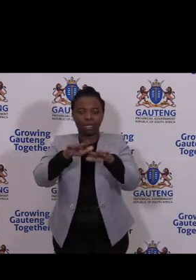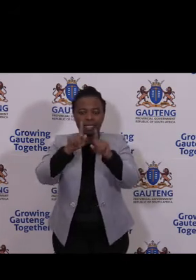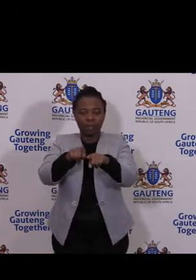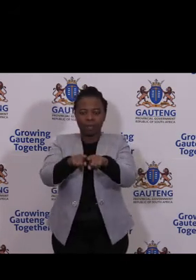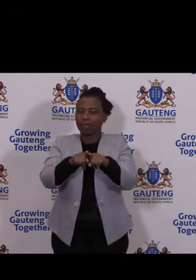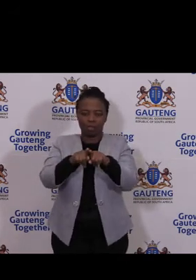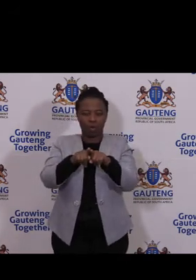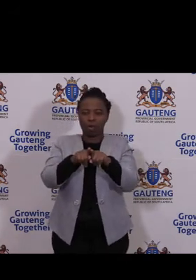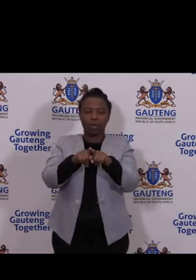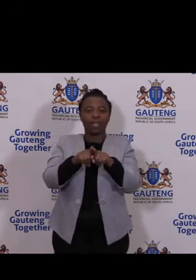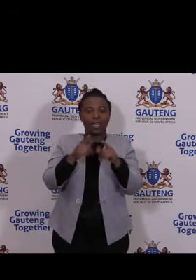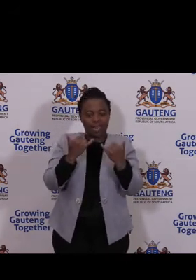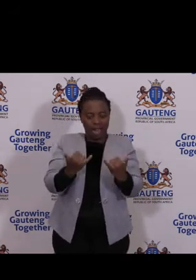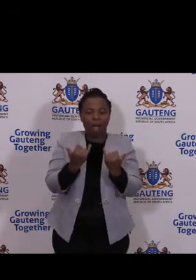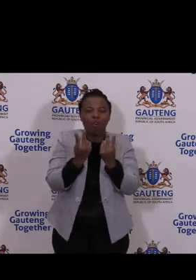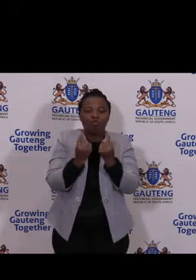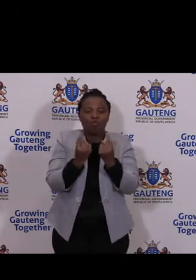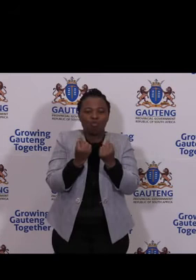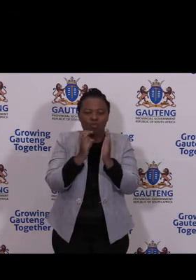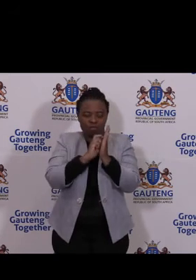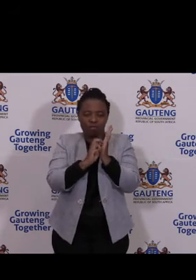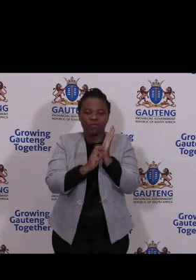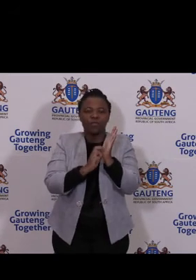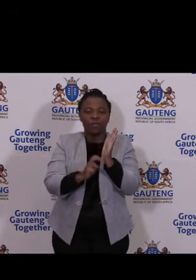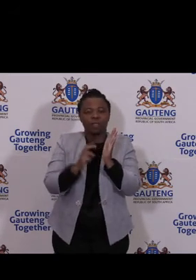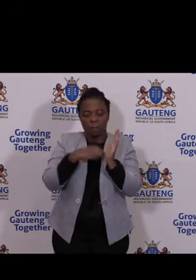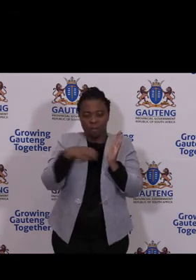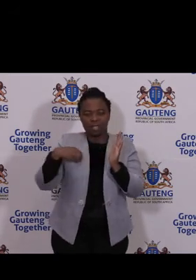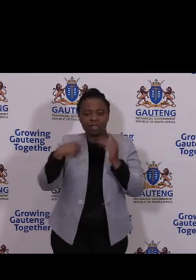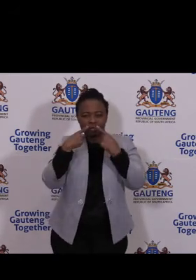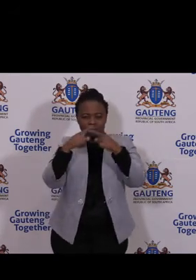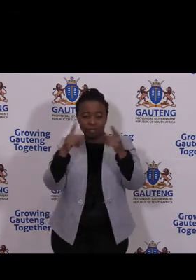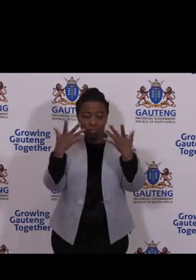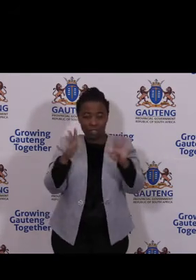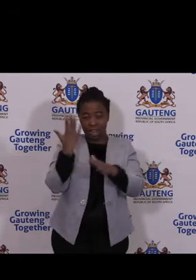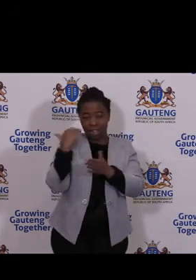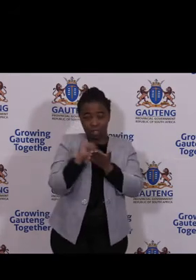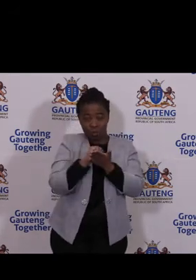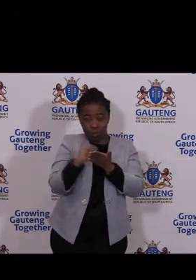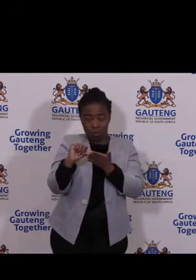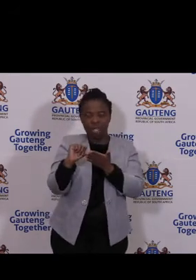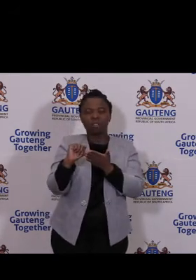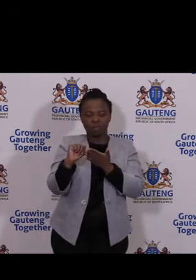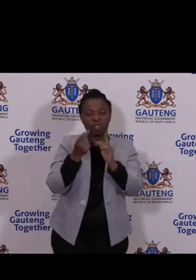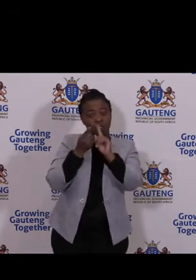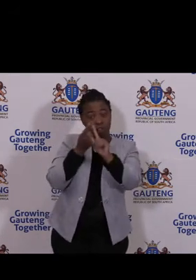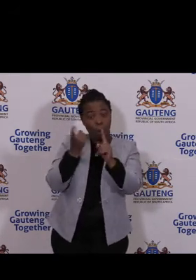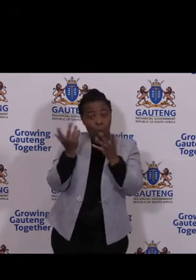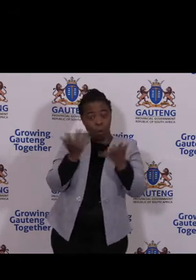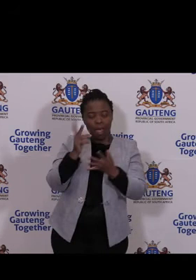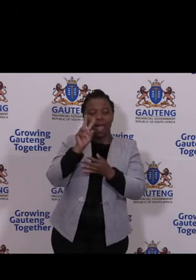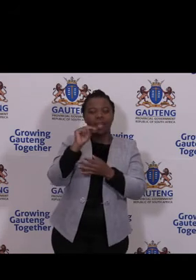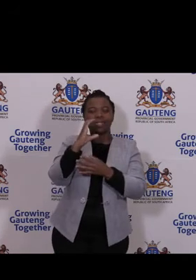new regulations as announced by the President last week from the NCC and from the